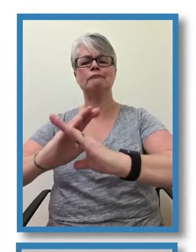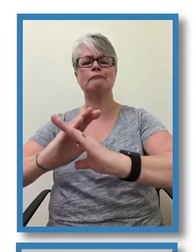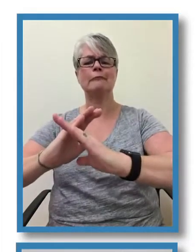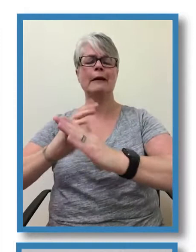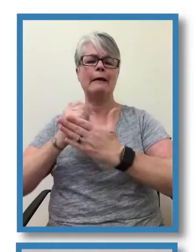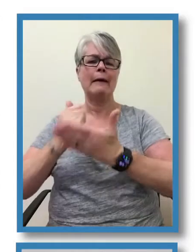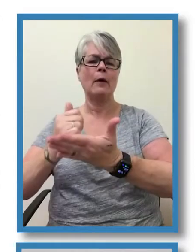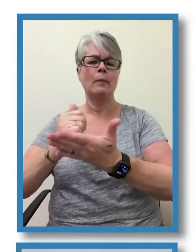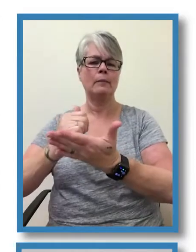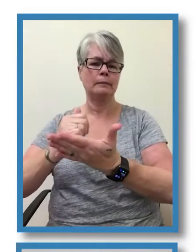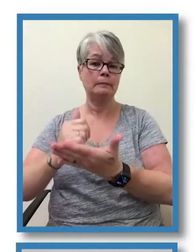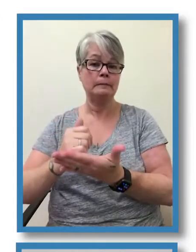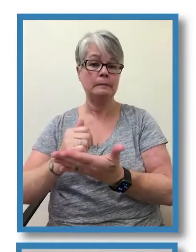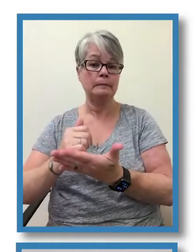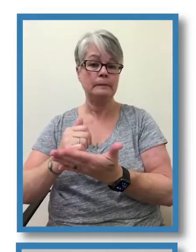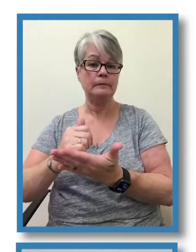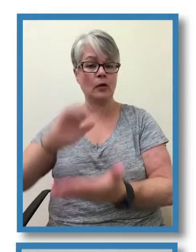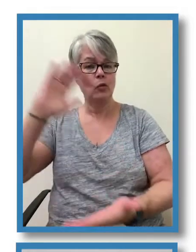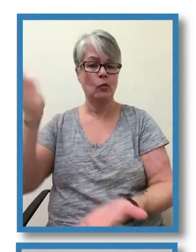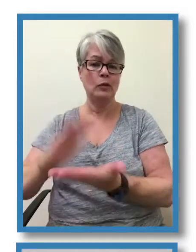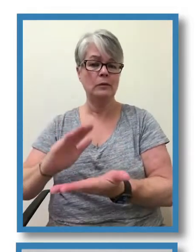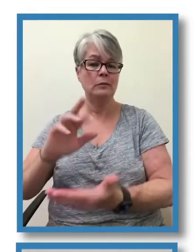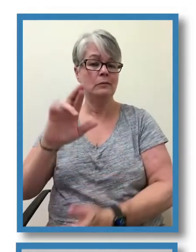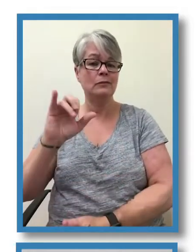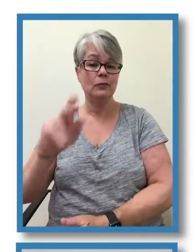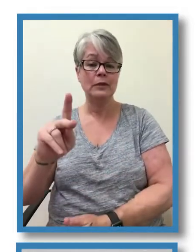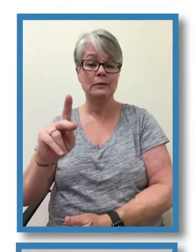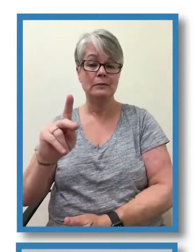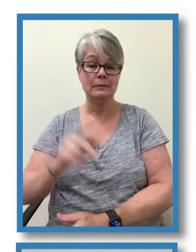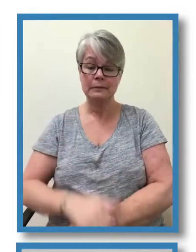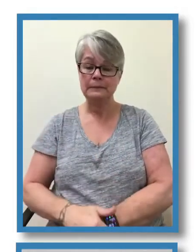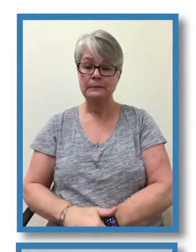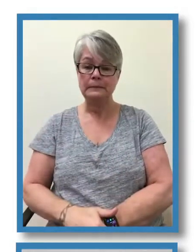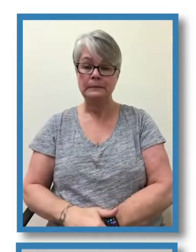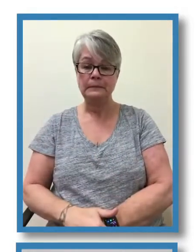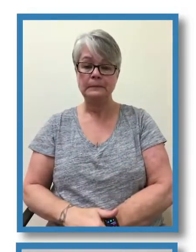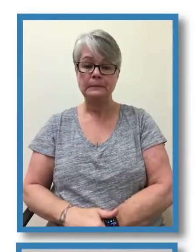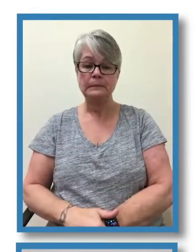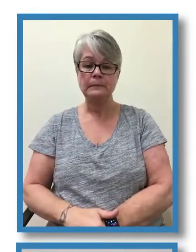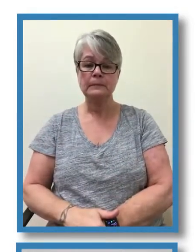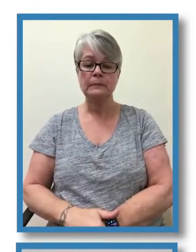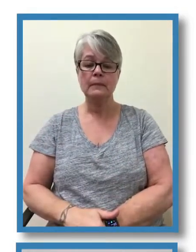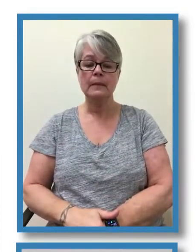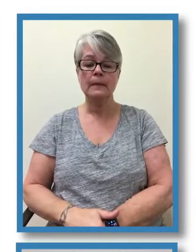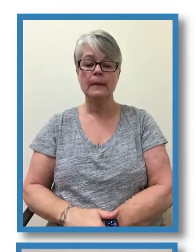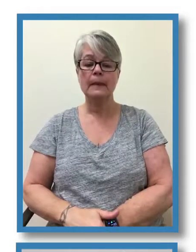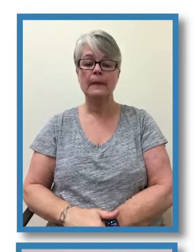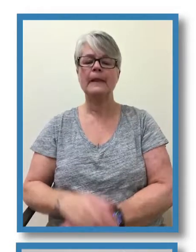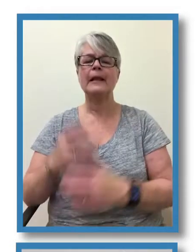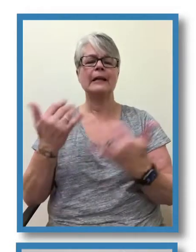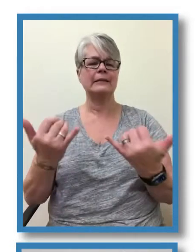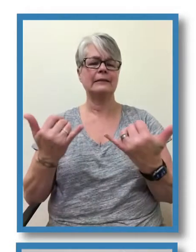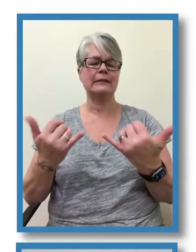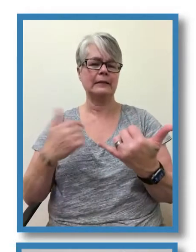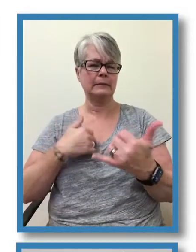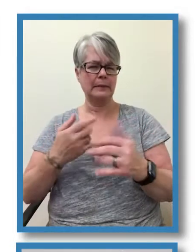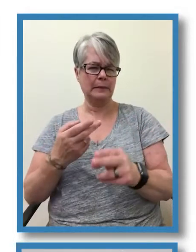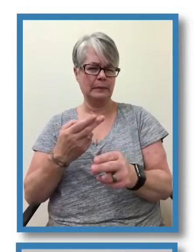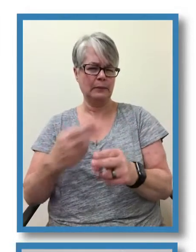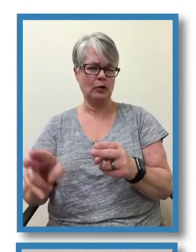briefly the criteria for making the diagnosis of mild cognitive impairment. I've